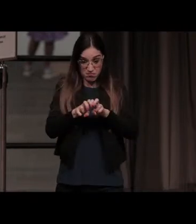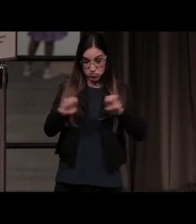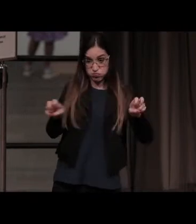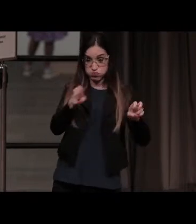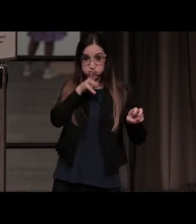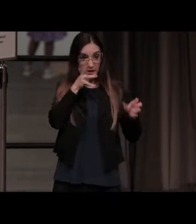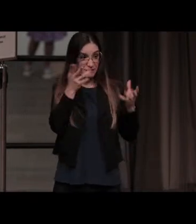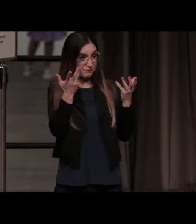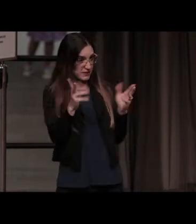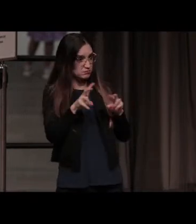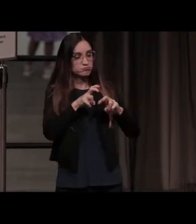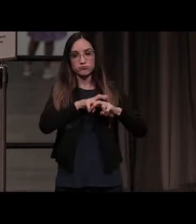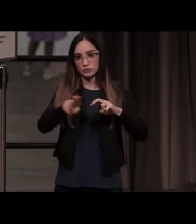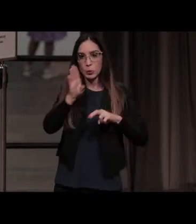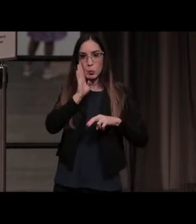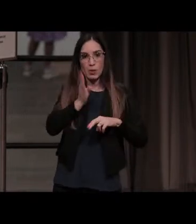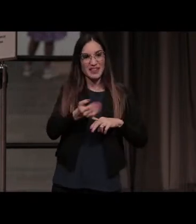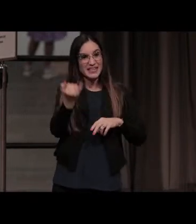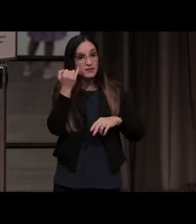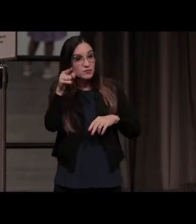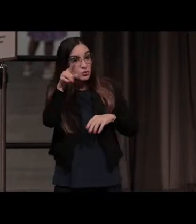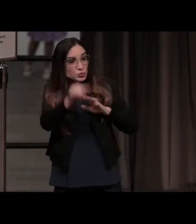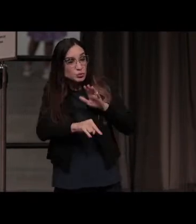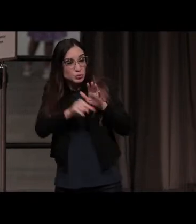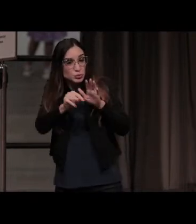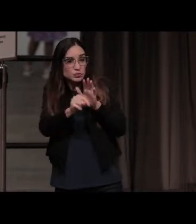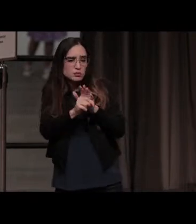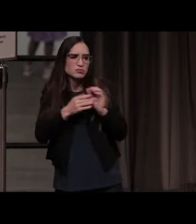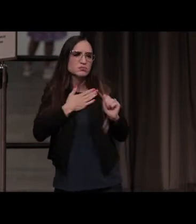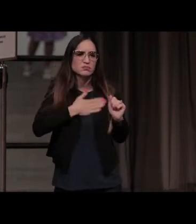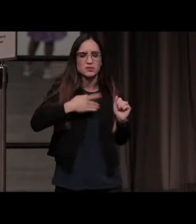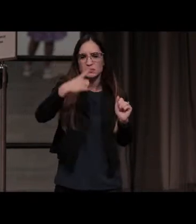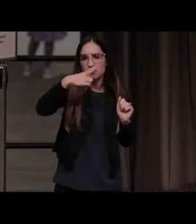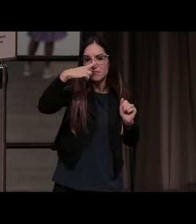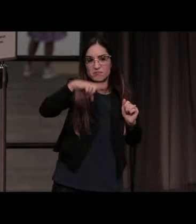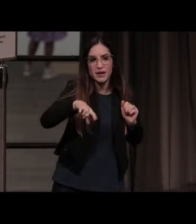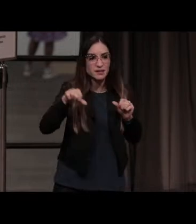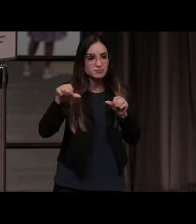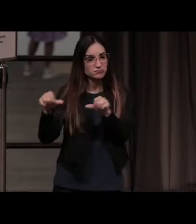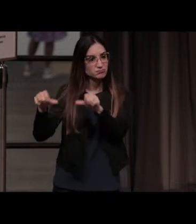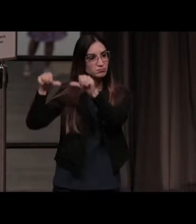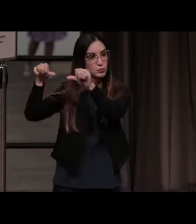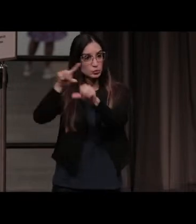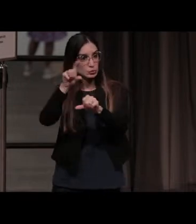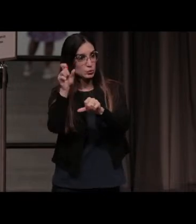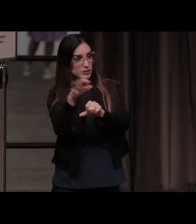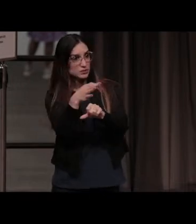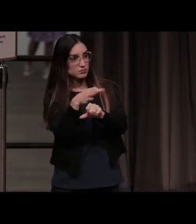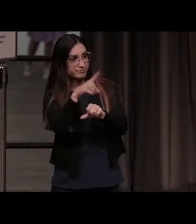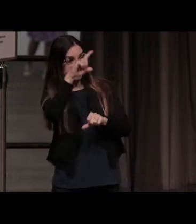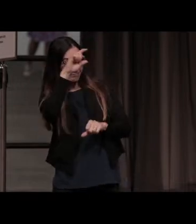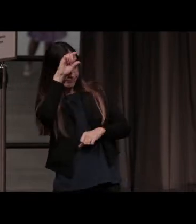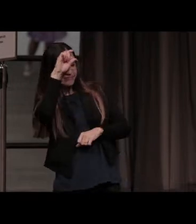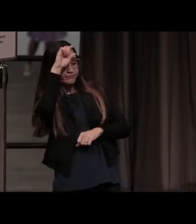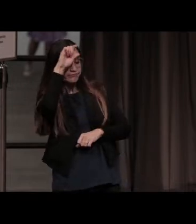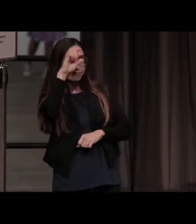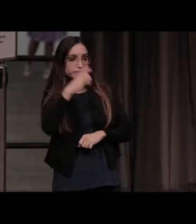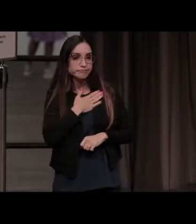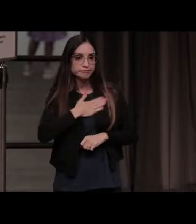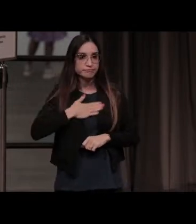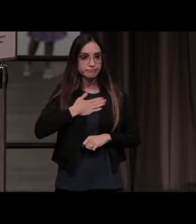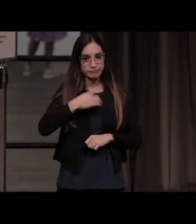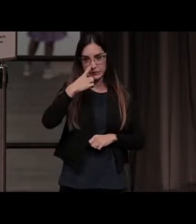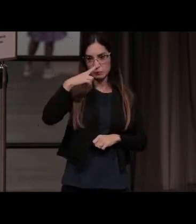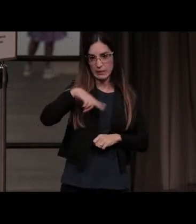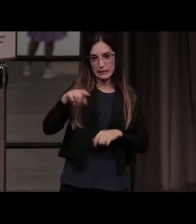program. So if you're joining us on YouTube, please post your questions in the comments section while you're watching today. And